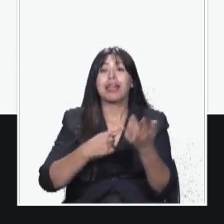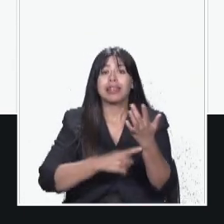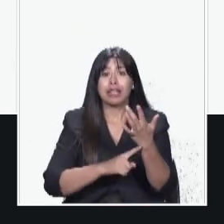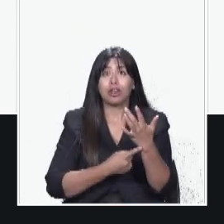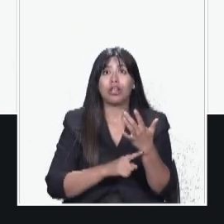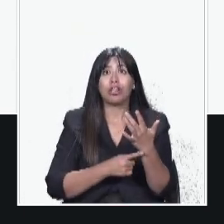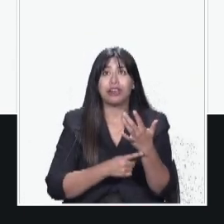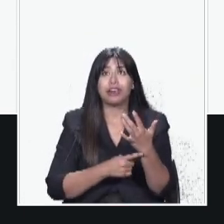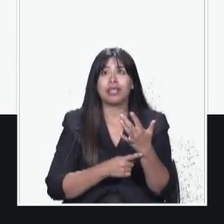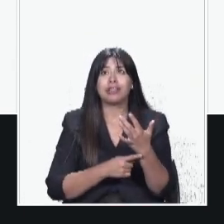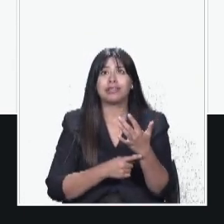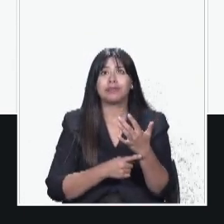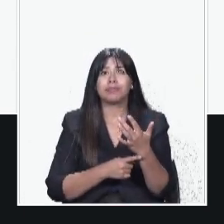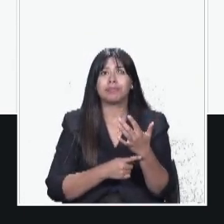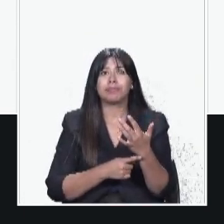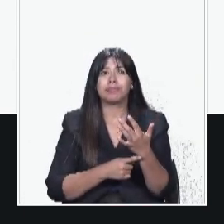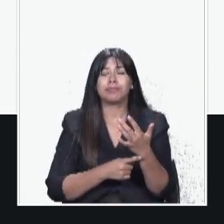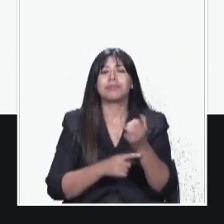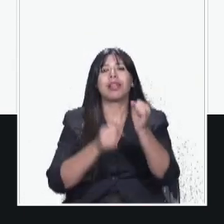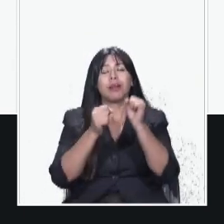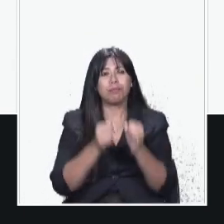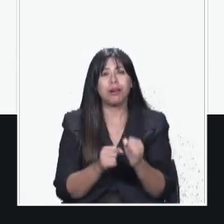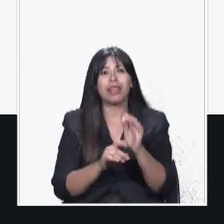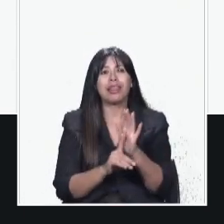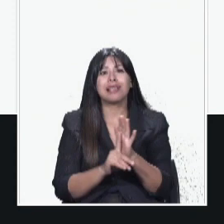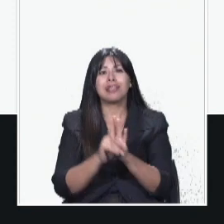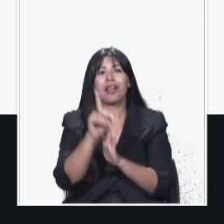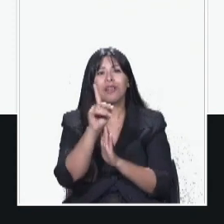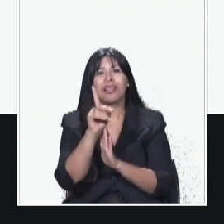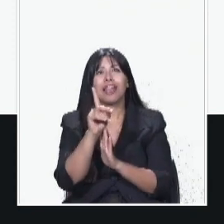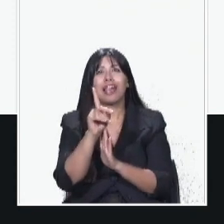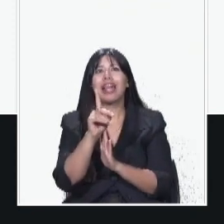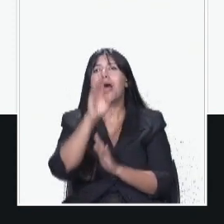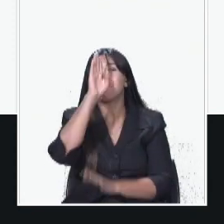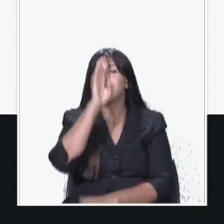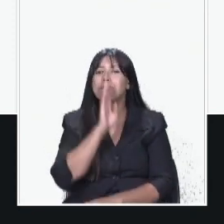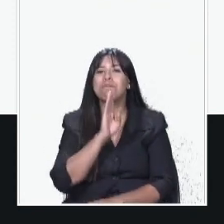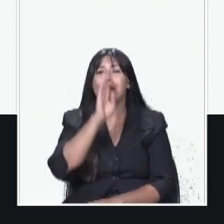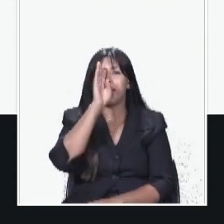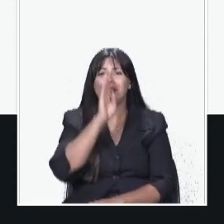dog. A dog, a robot dog. It's a living dog.